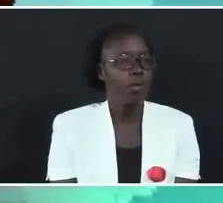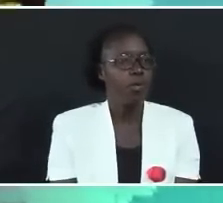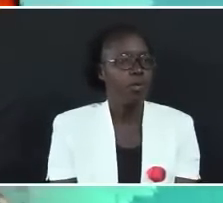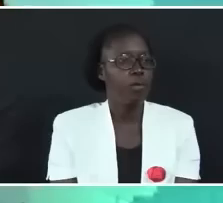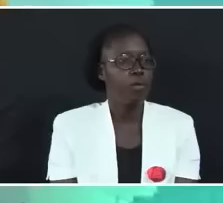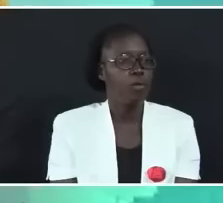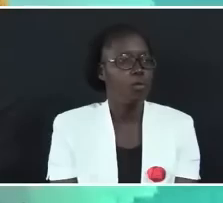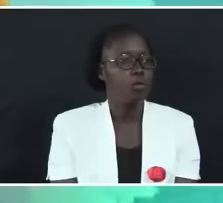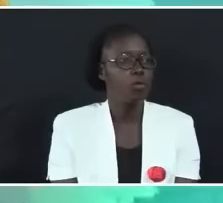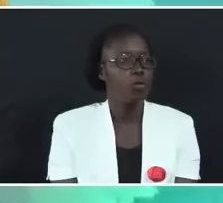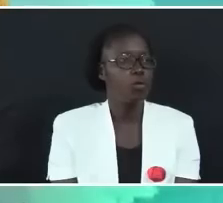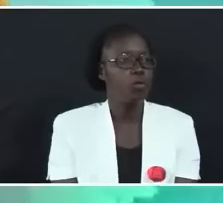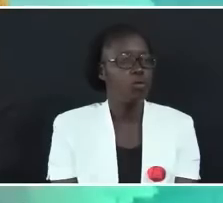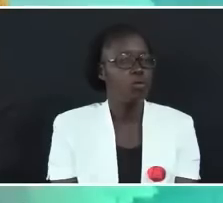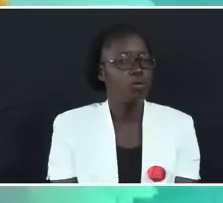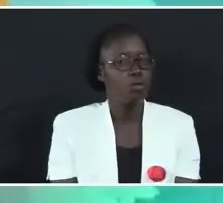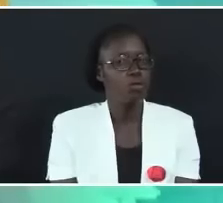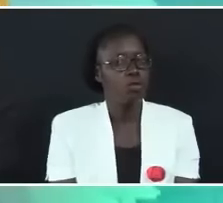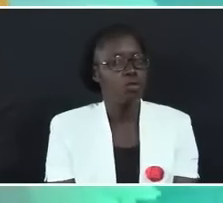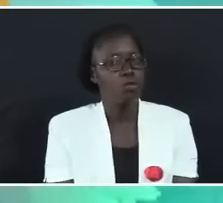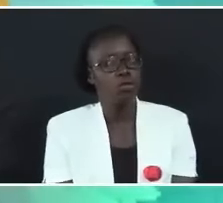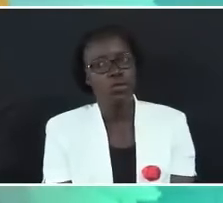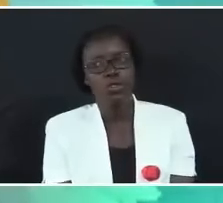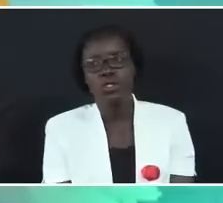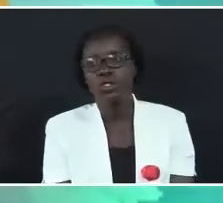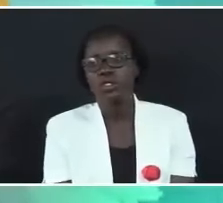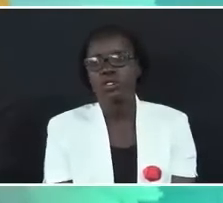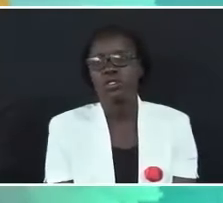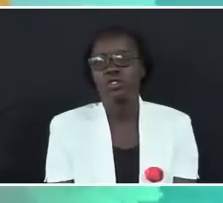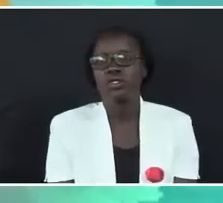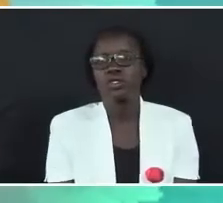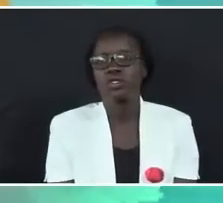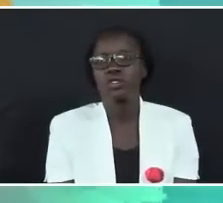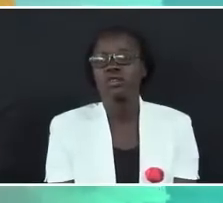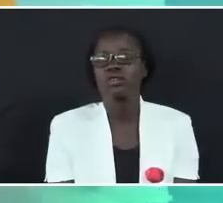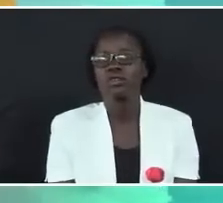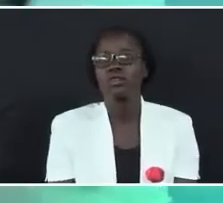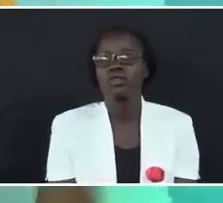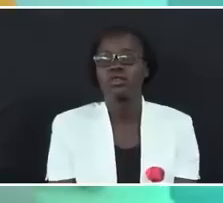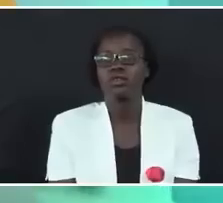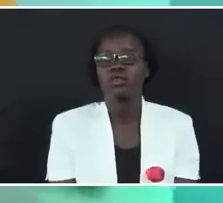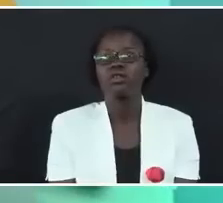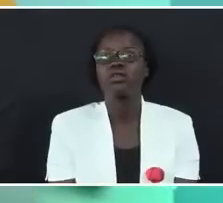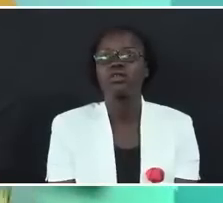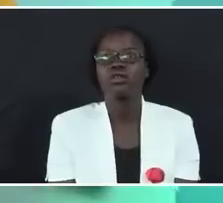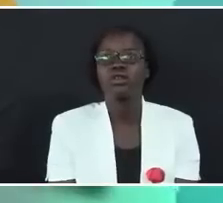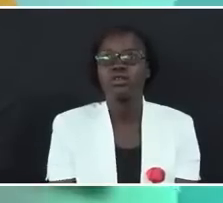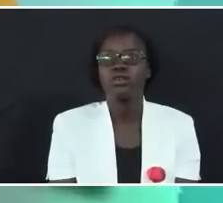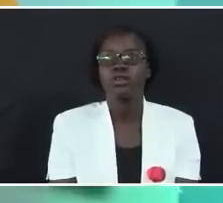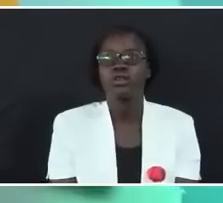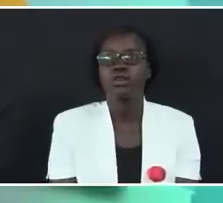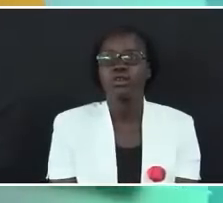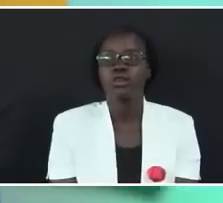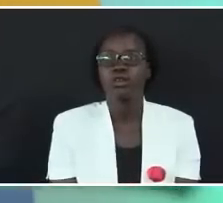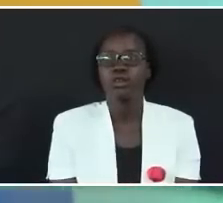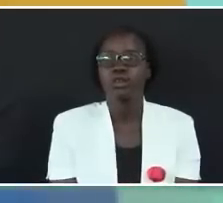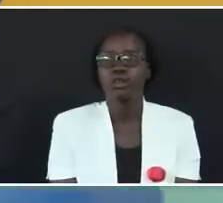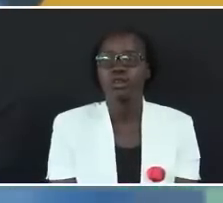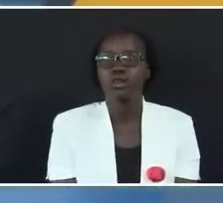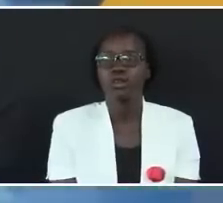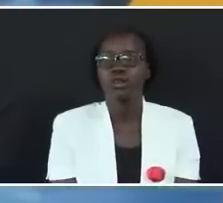us. That Lord, help us build fireproof characters. Let us all rise.